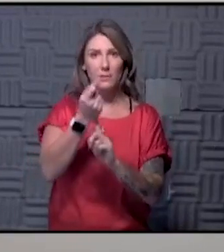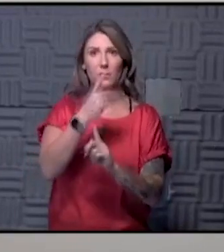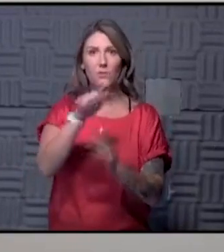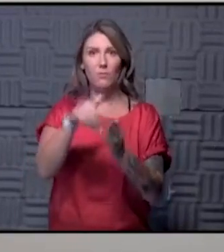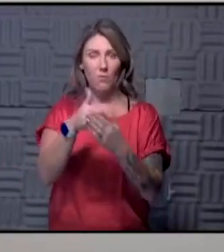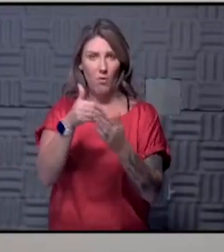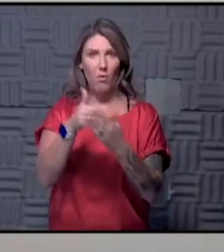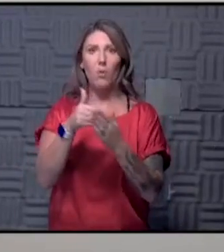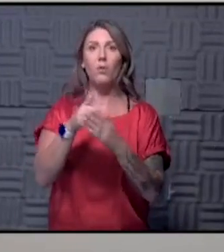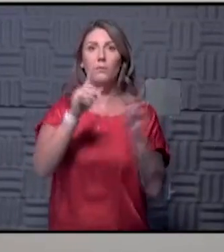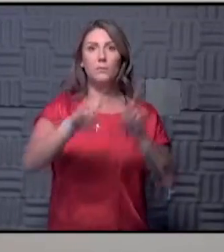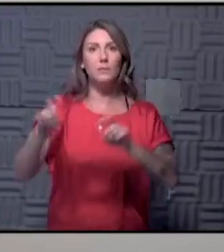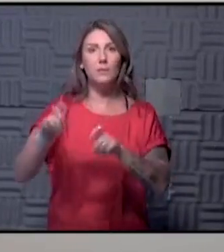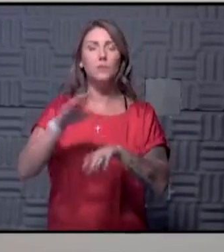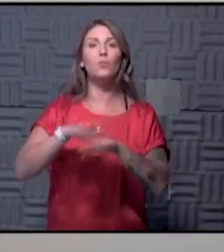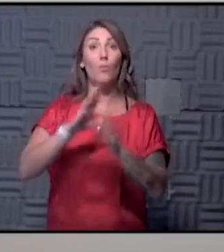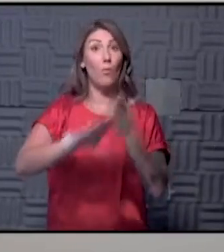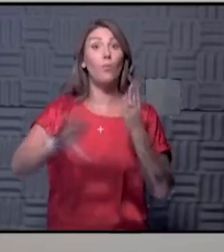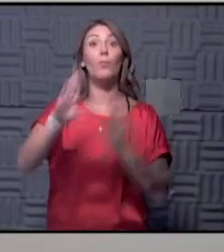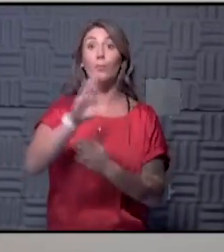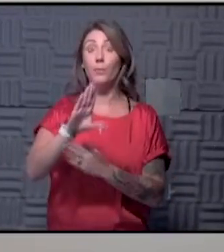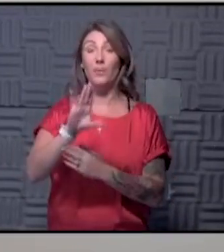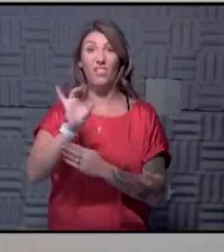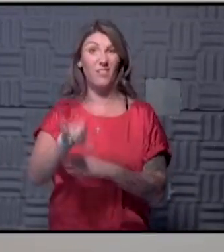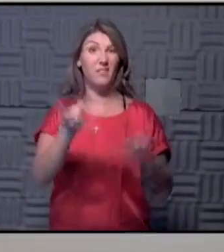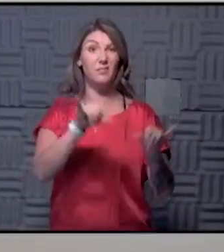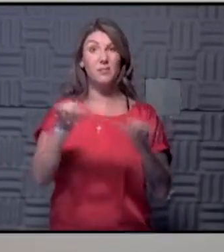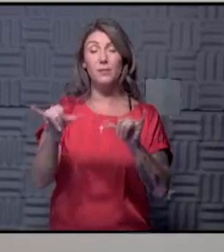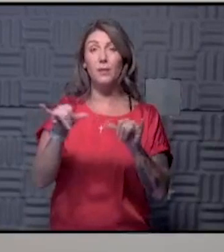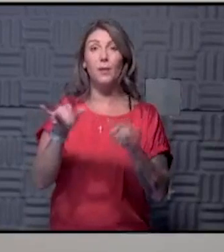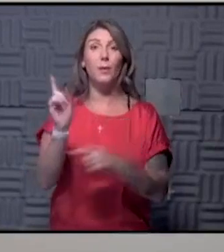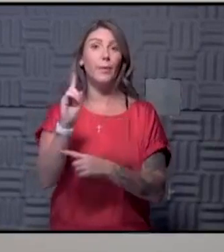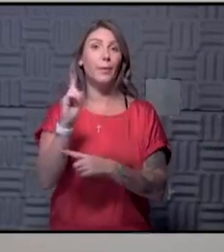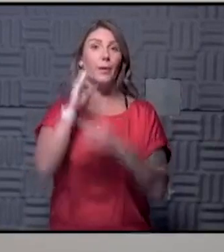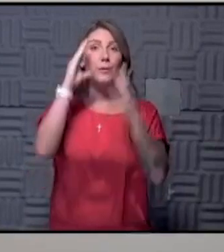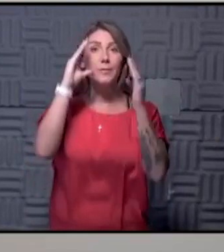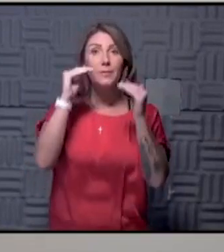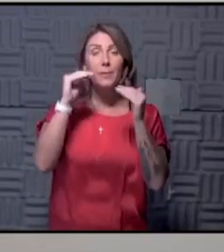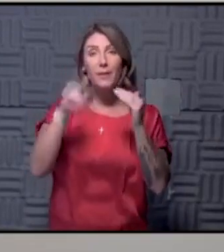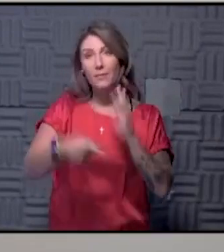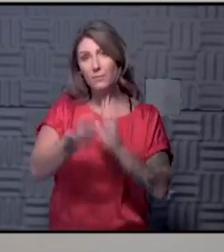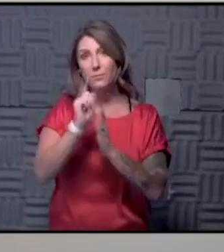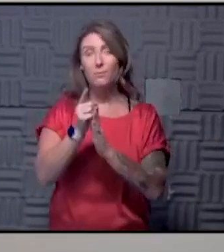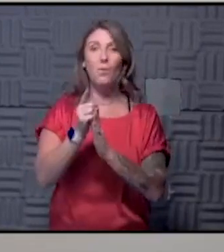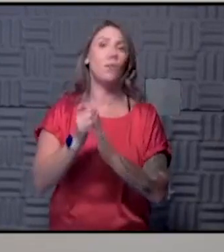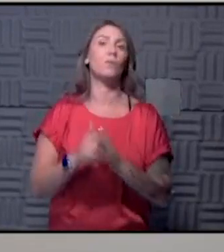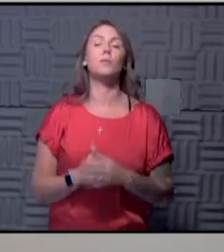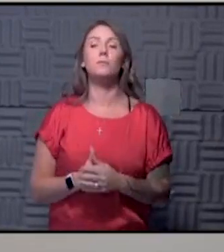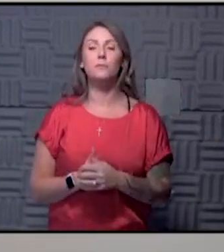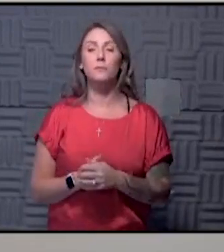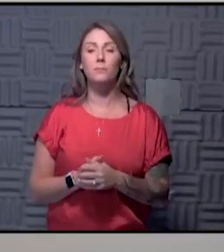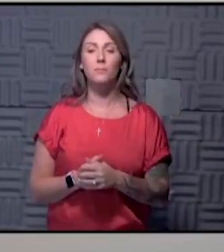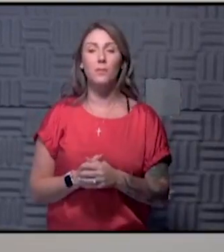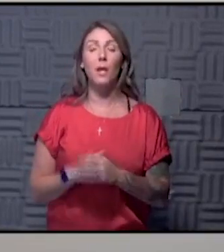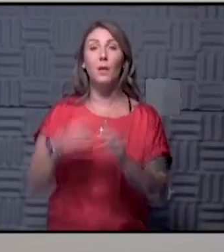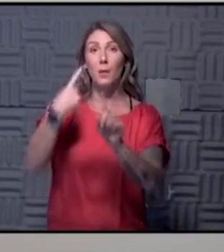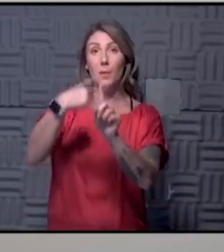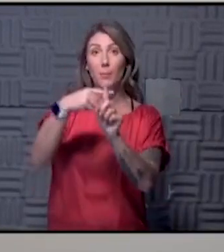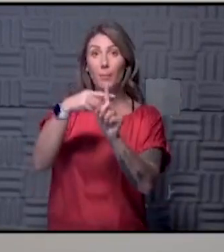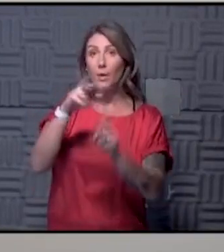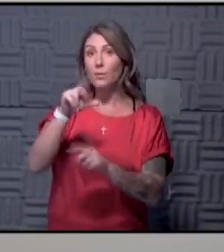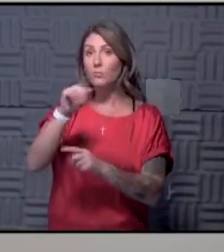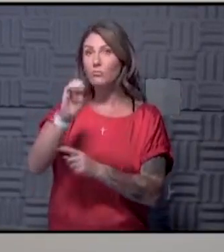on campus, which is pretty much in line with where we've expected to be at this point in time. Positivity rate is